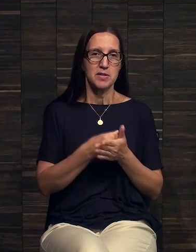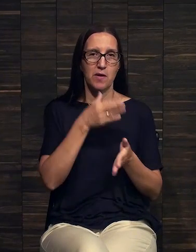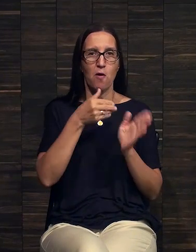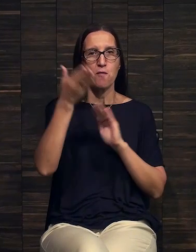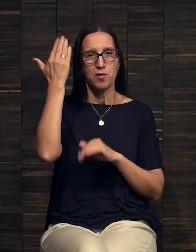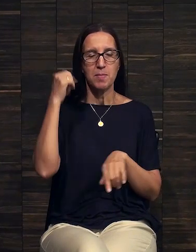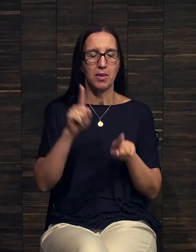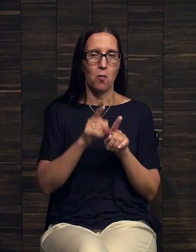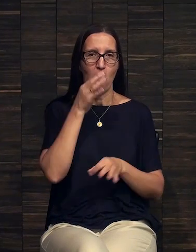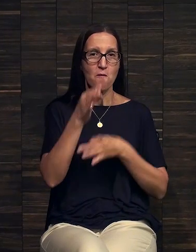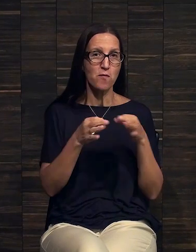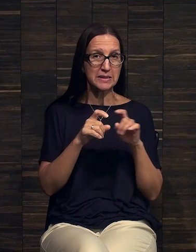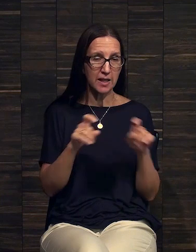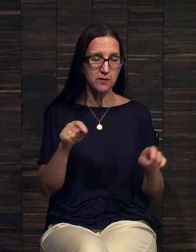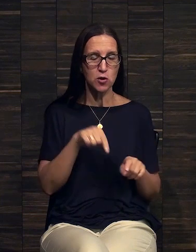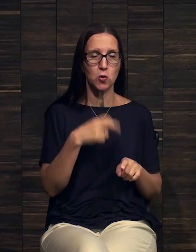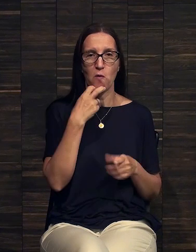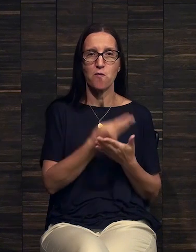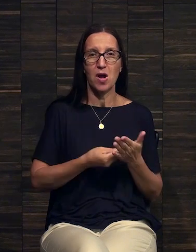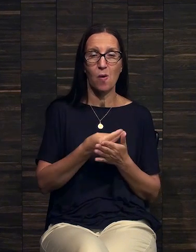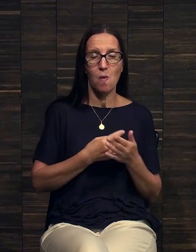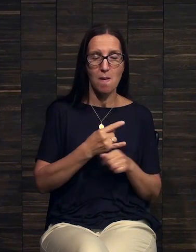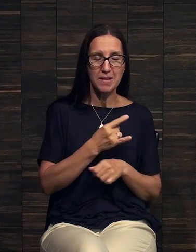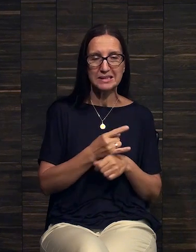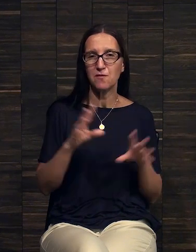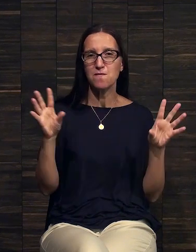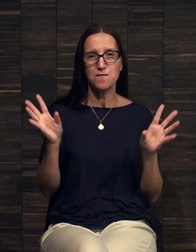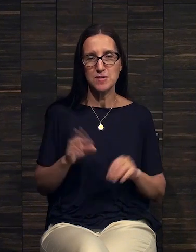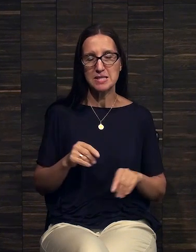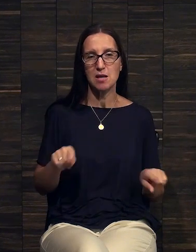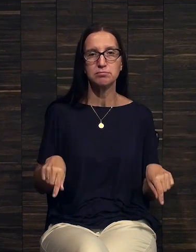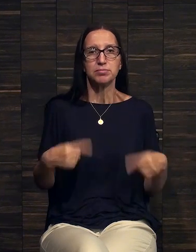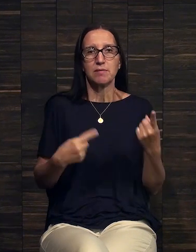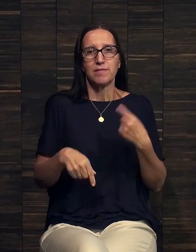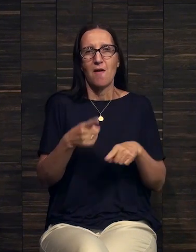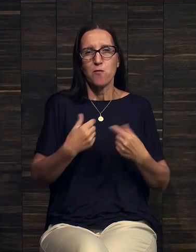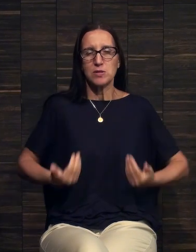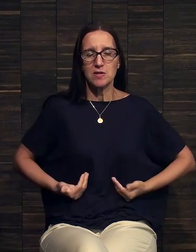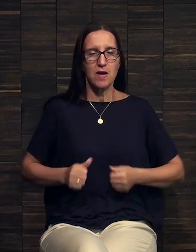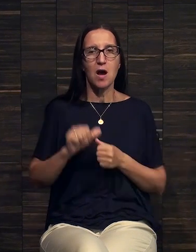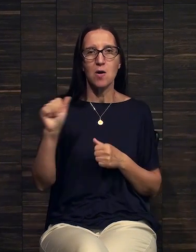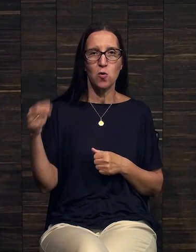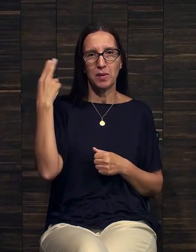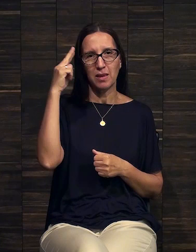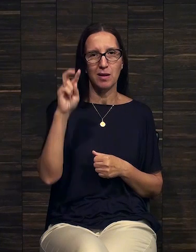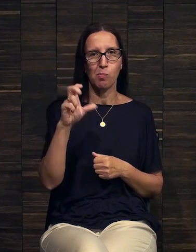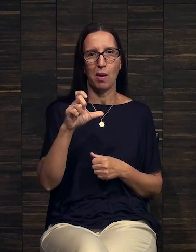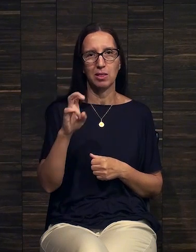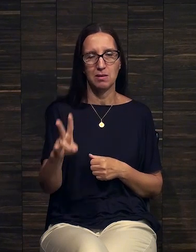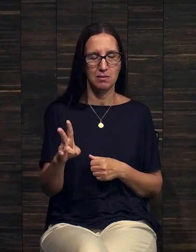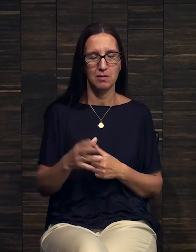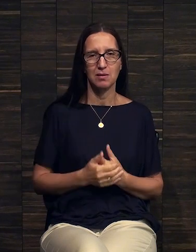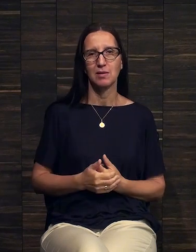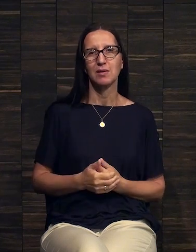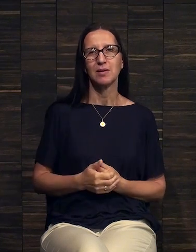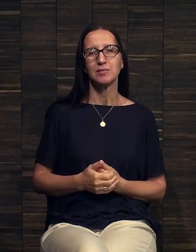know, there was a classical statement in comics, everybody resurrect apart from